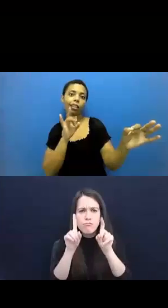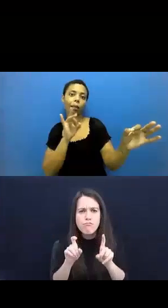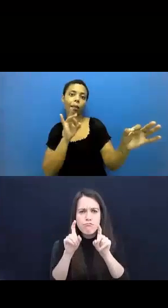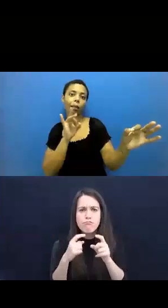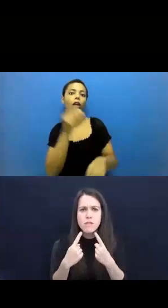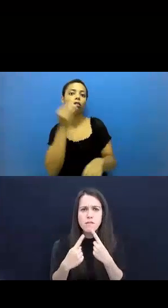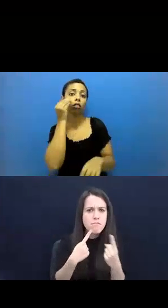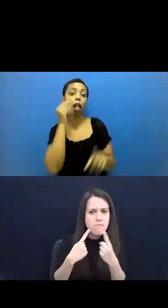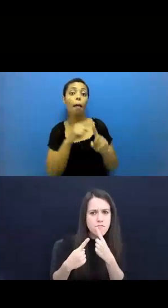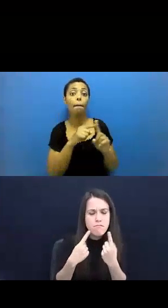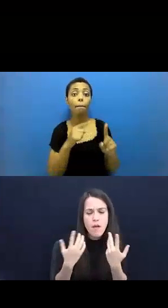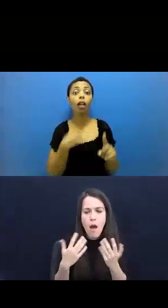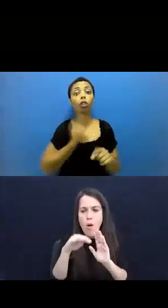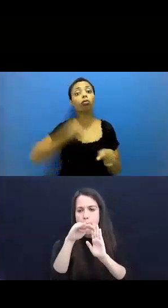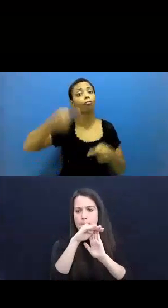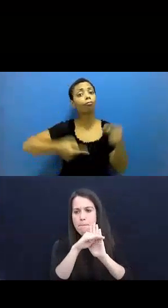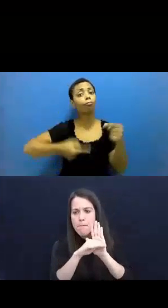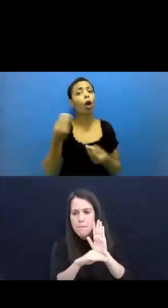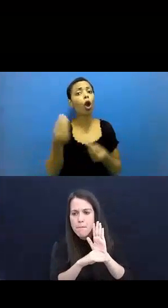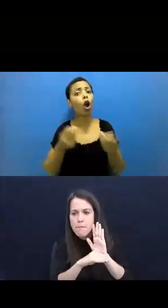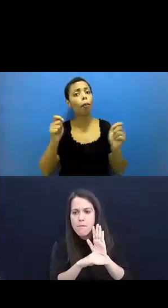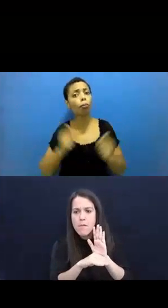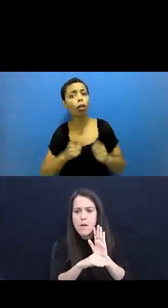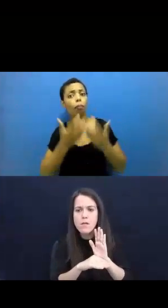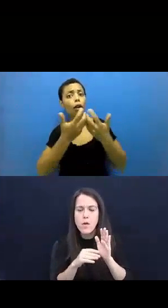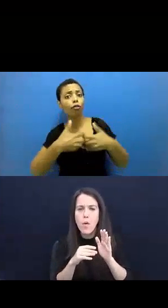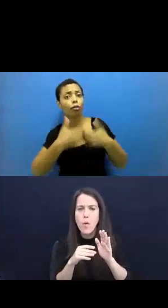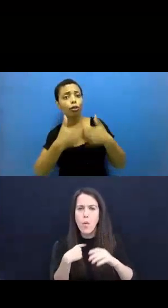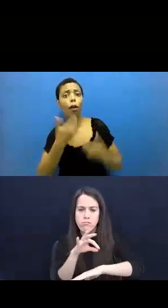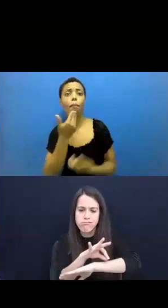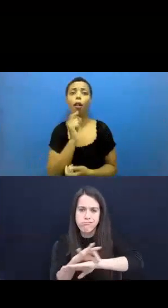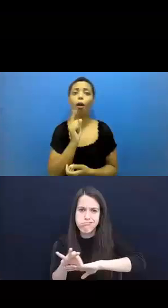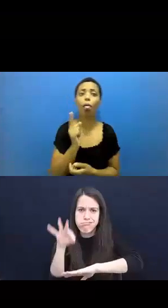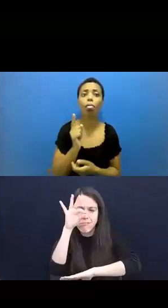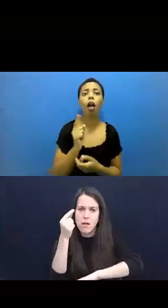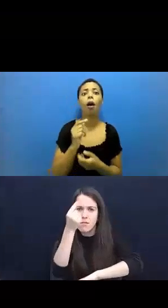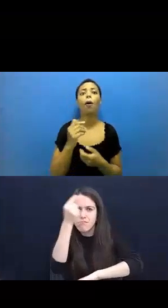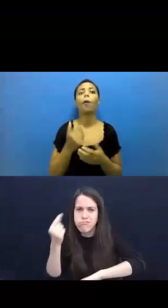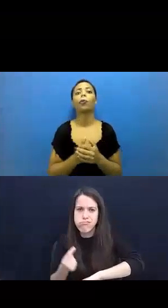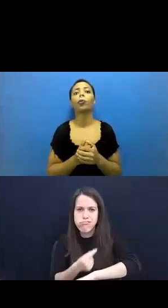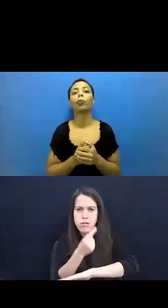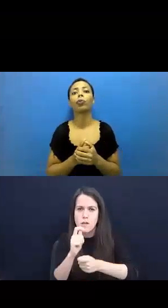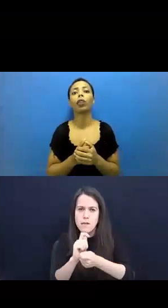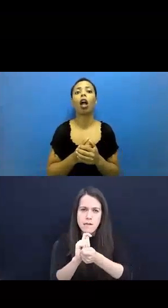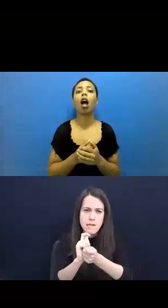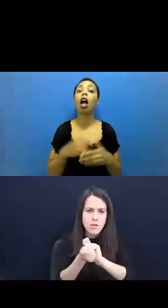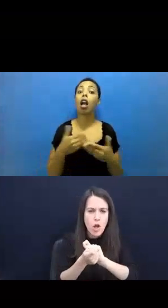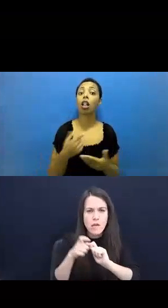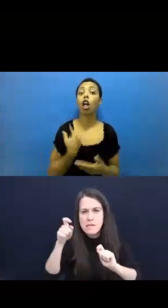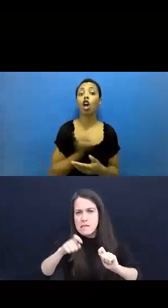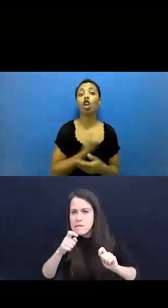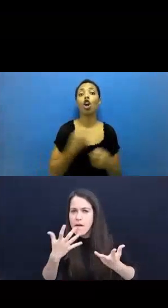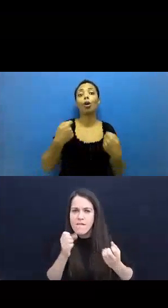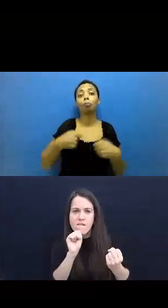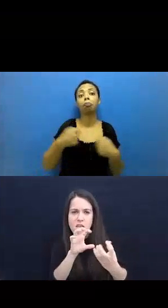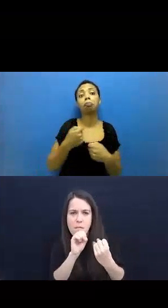patterns that we had designed with Rita and Ras and modified them if needed based on their